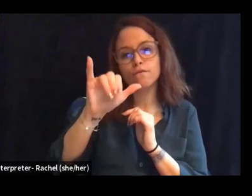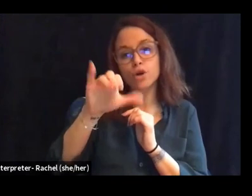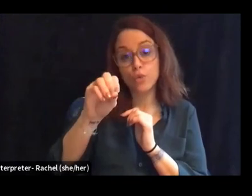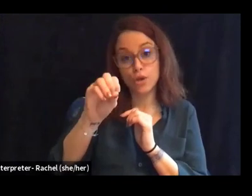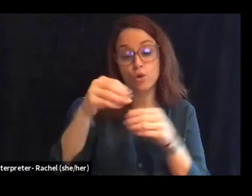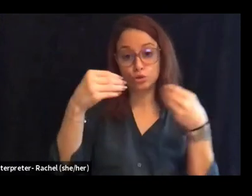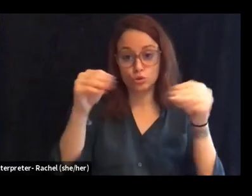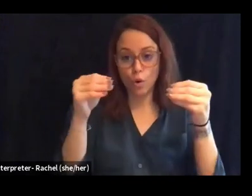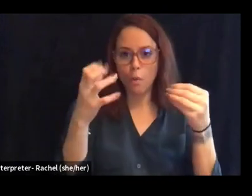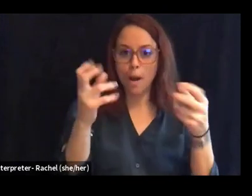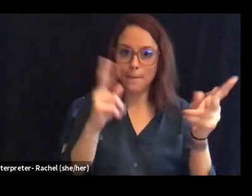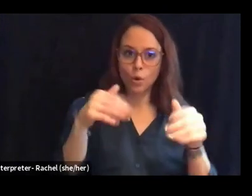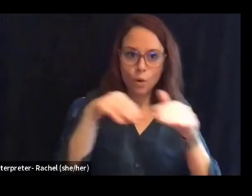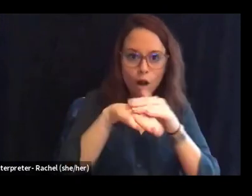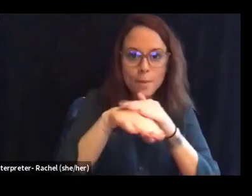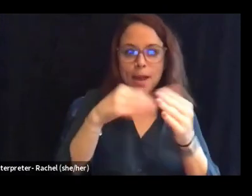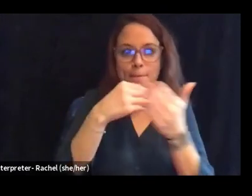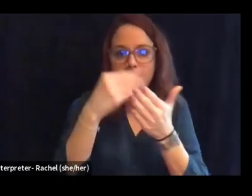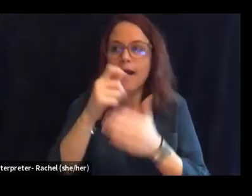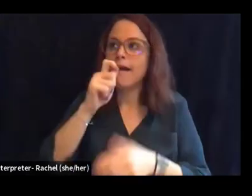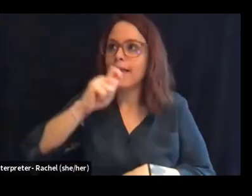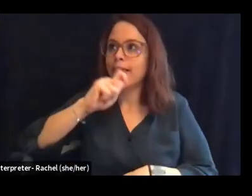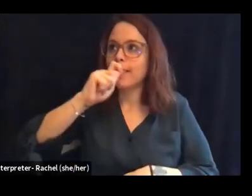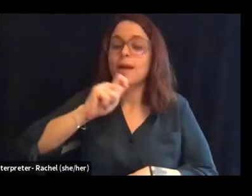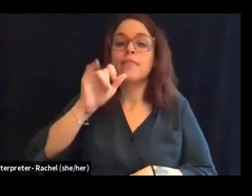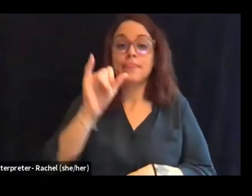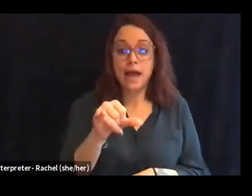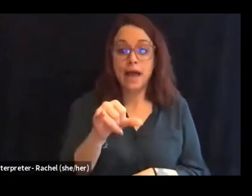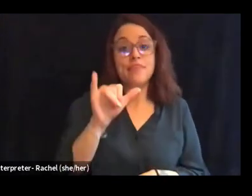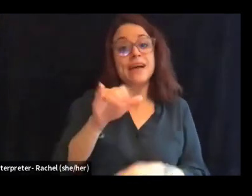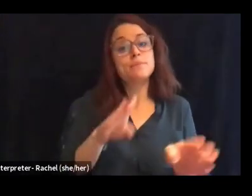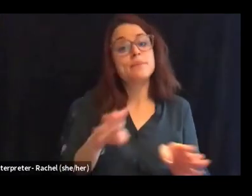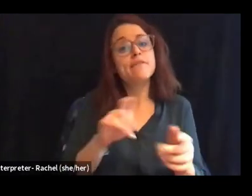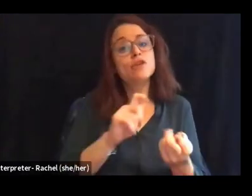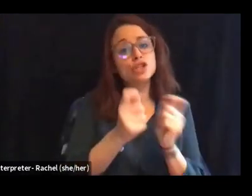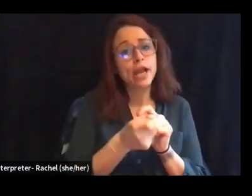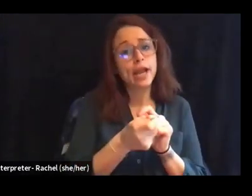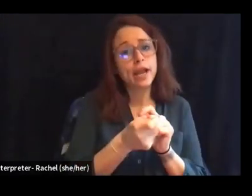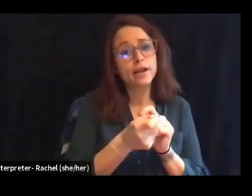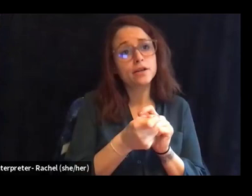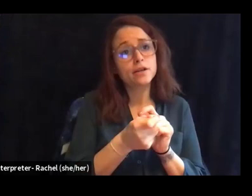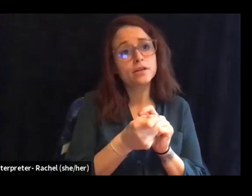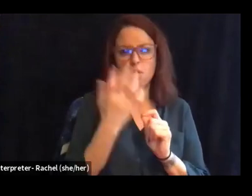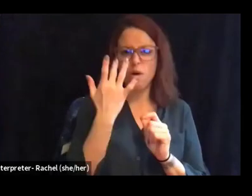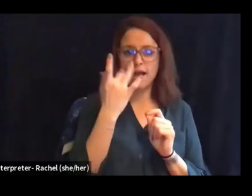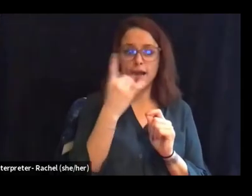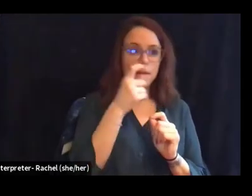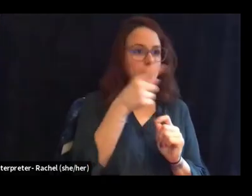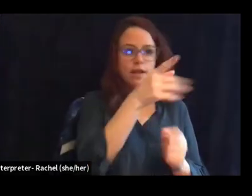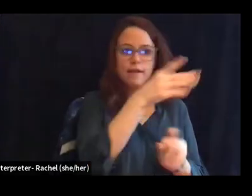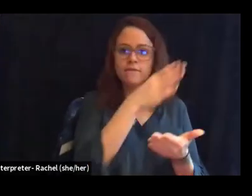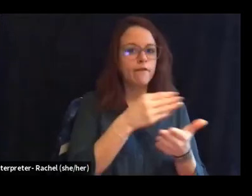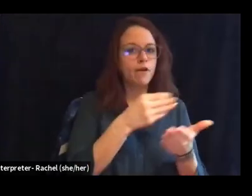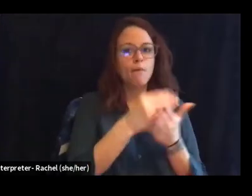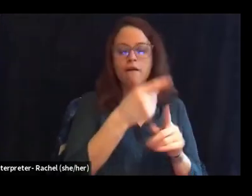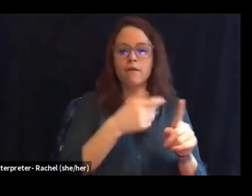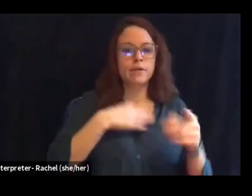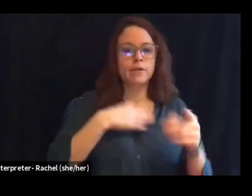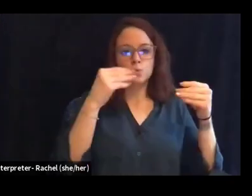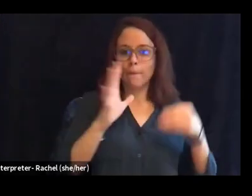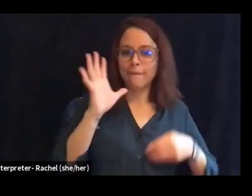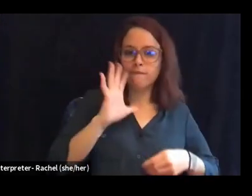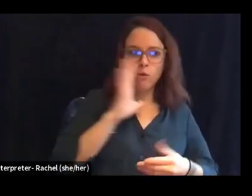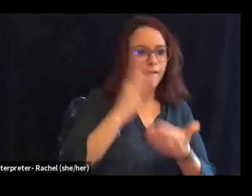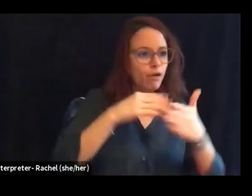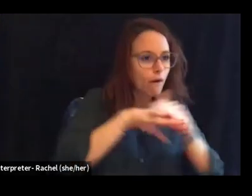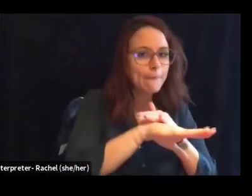come in and buy from me, that's a behavior change. It's a behavior change because they haven't bought from me before. They may